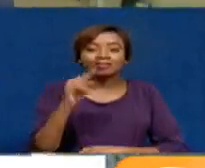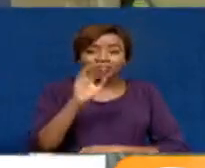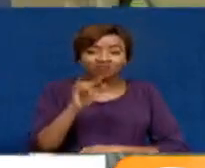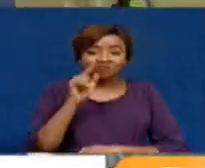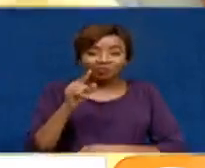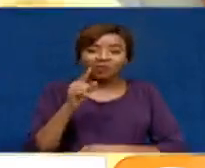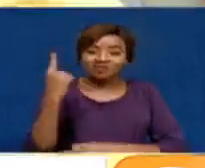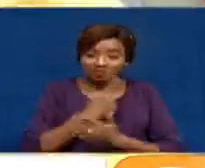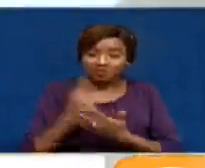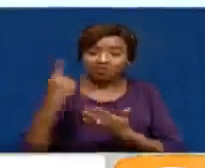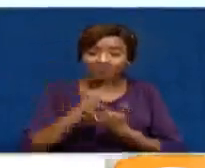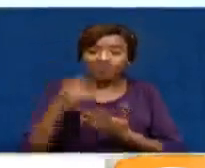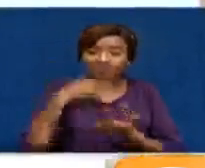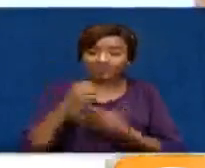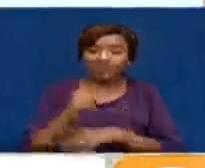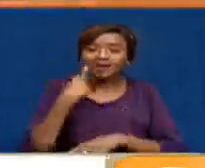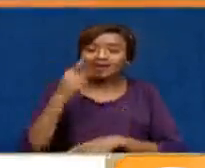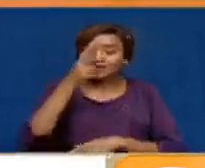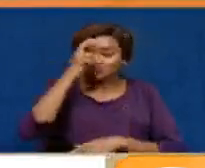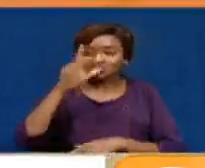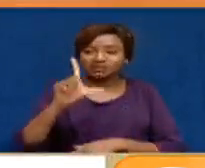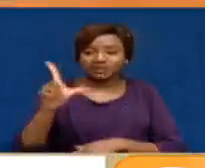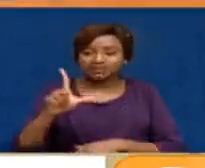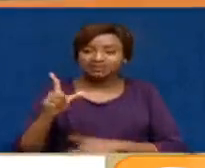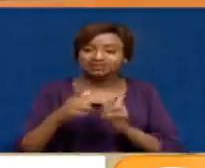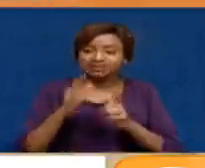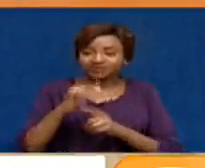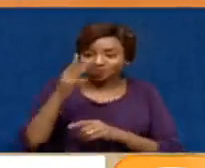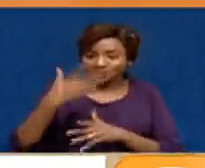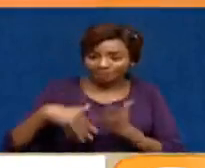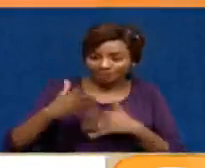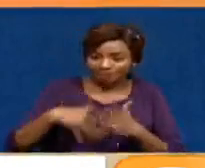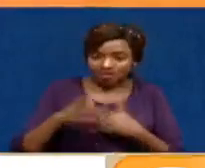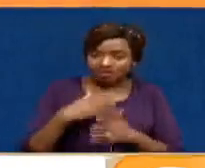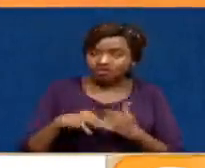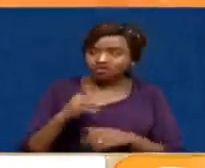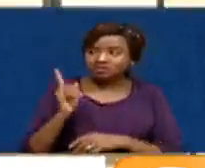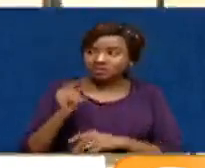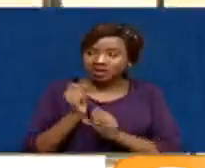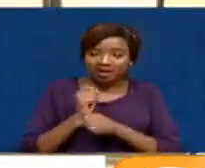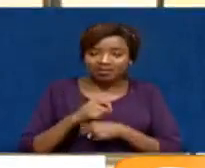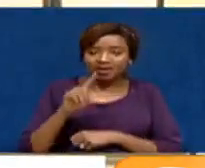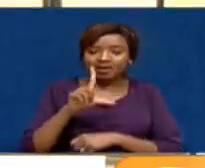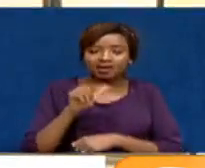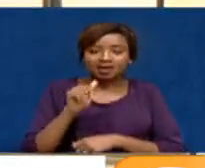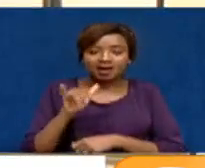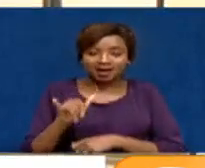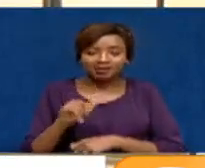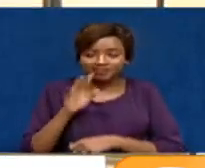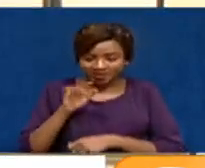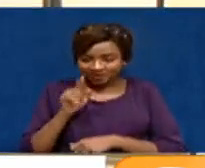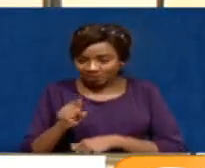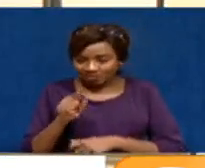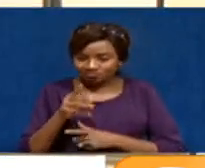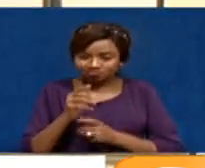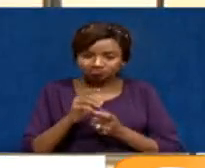120 liters every week. We mix the milk with the caustic soda to make something we call lye. The lye is actually the one that converts all